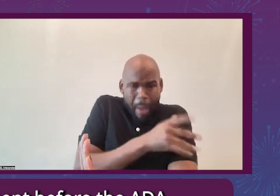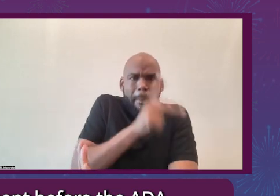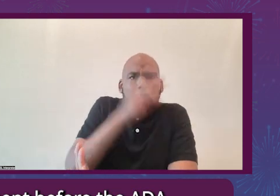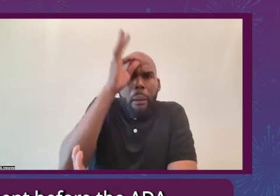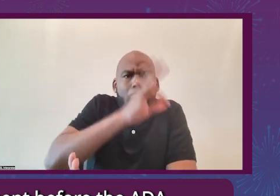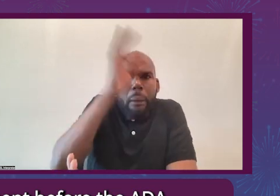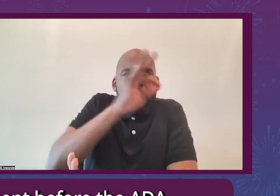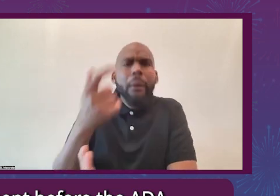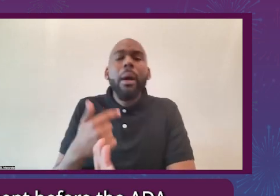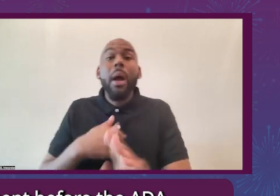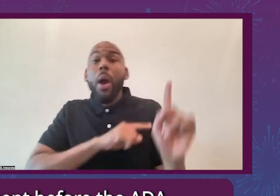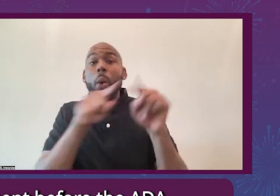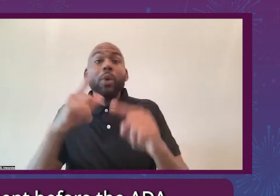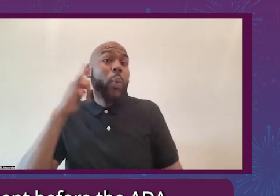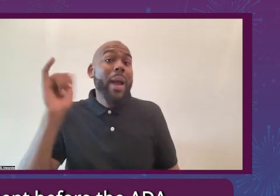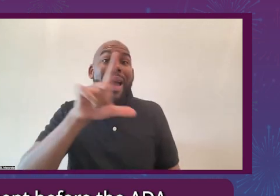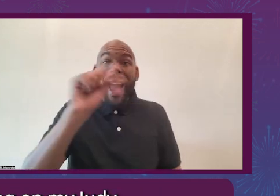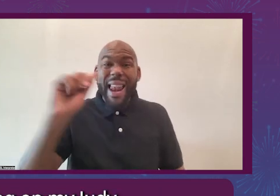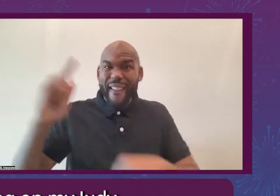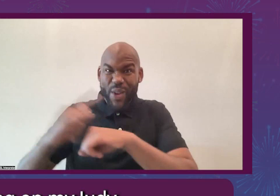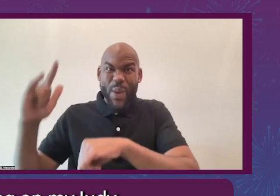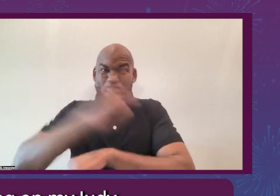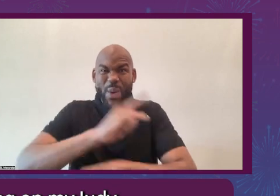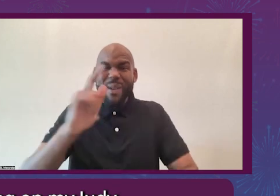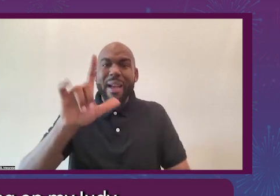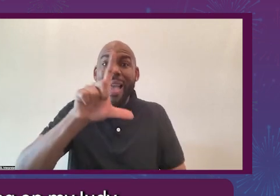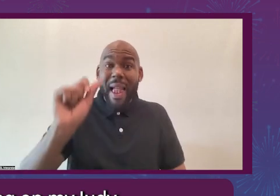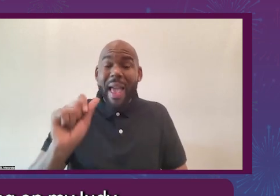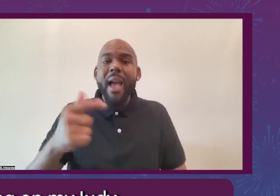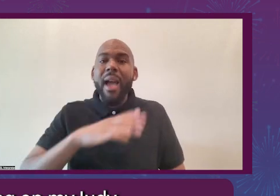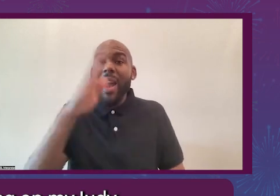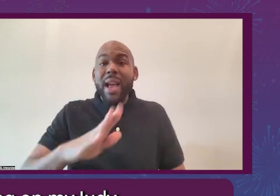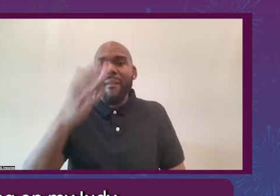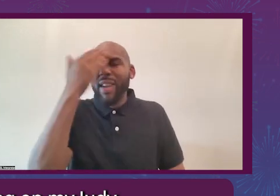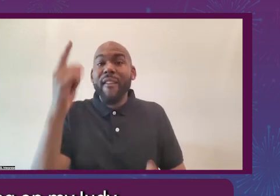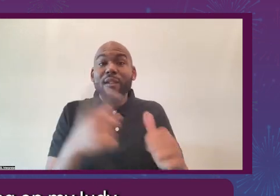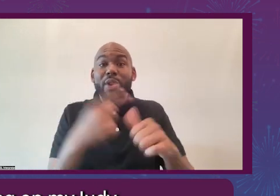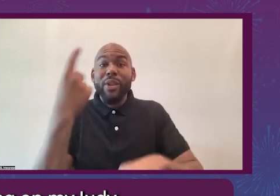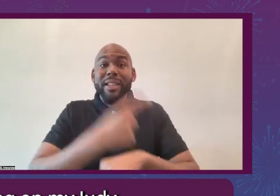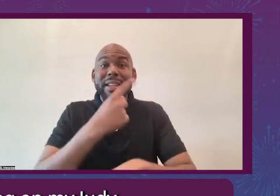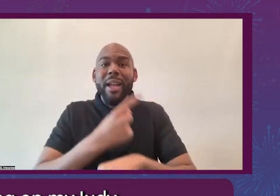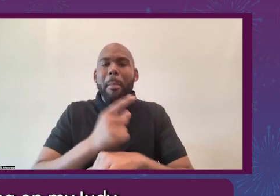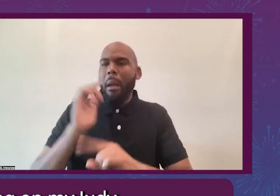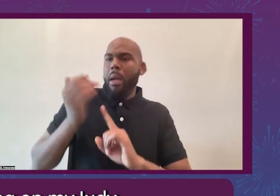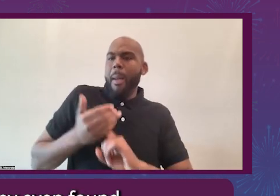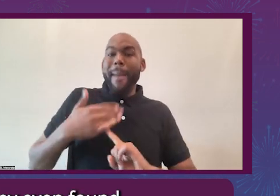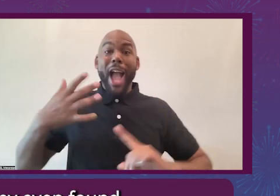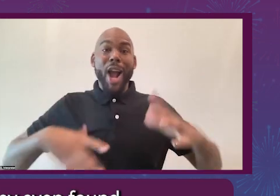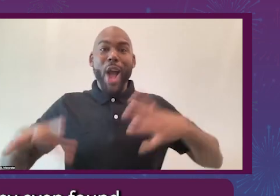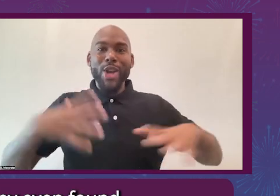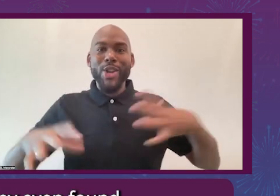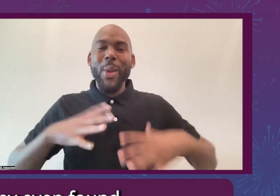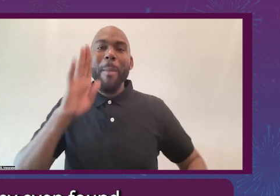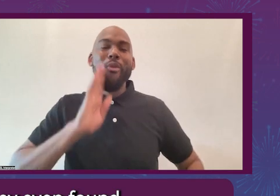I went out to LA, they flew me out, and I'll never forget the first day, beauty costume, my short brown wig and the glasses